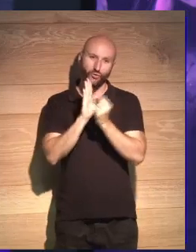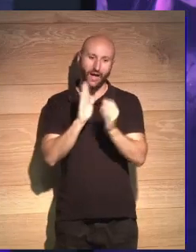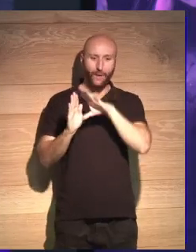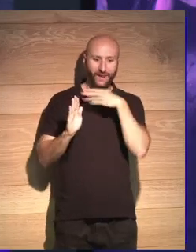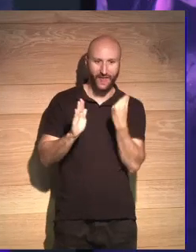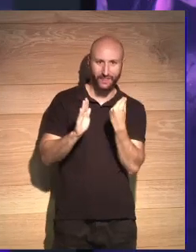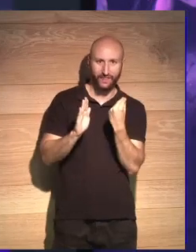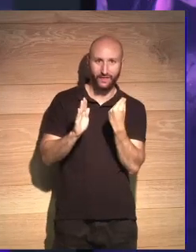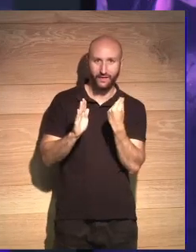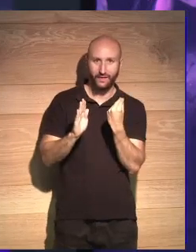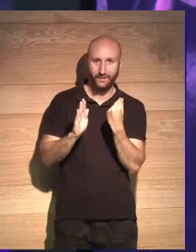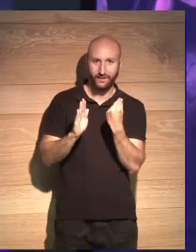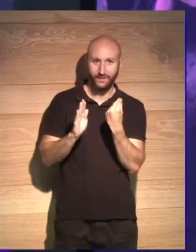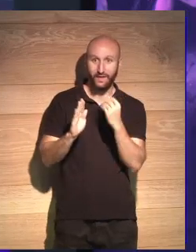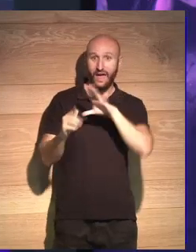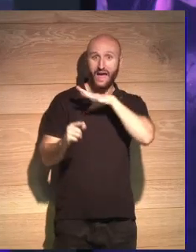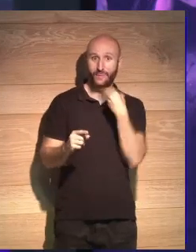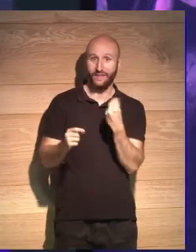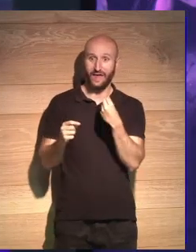some skill points